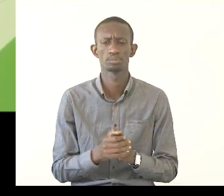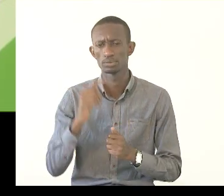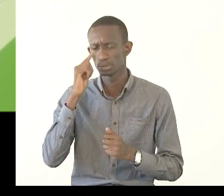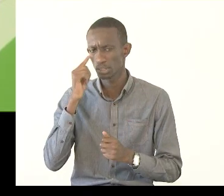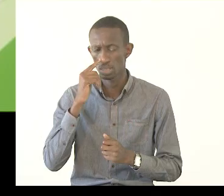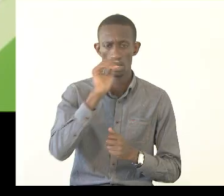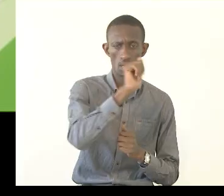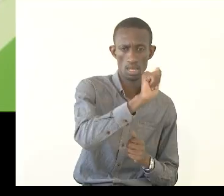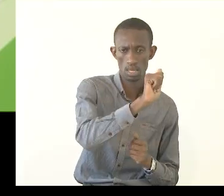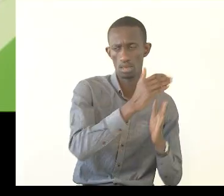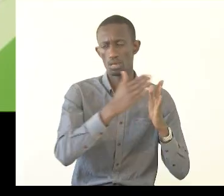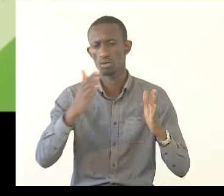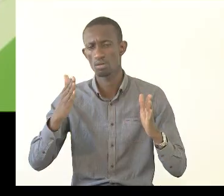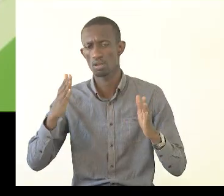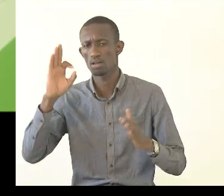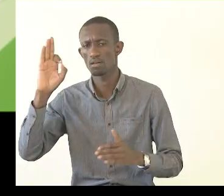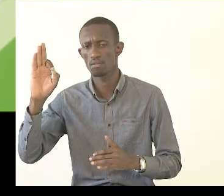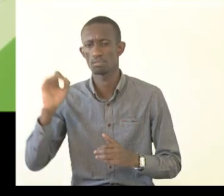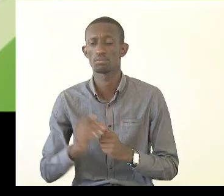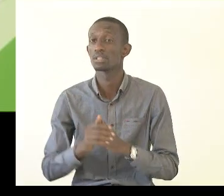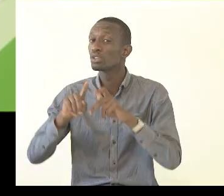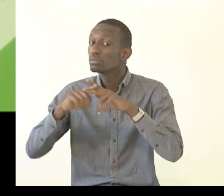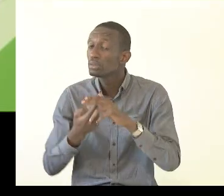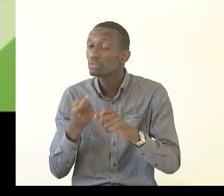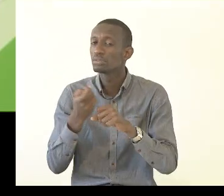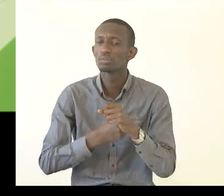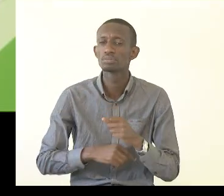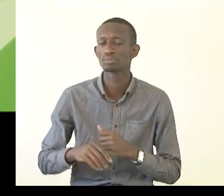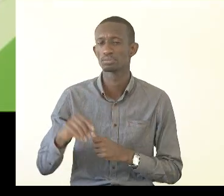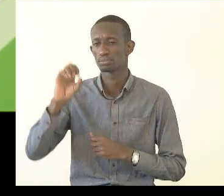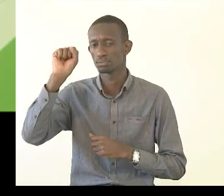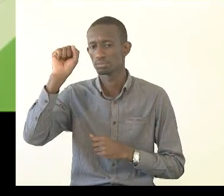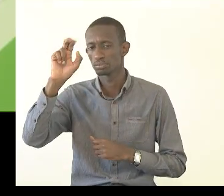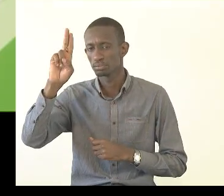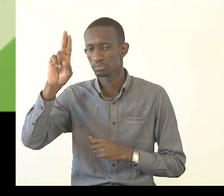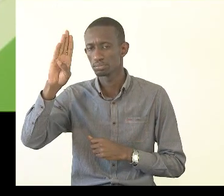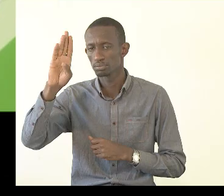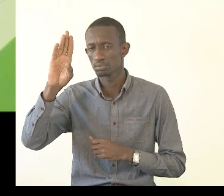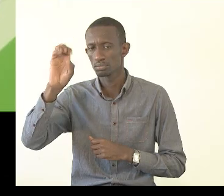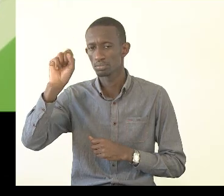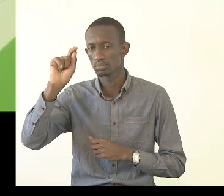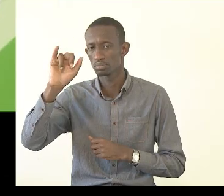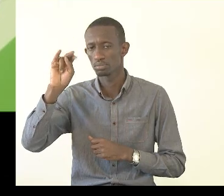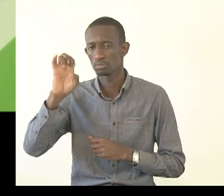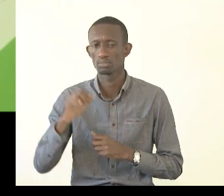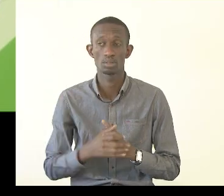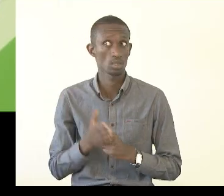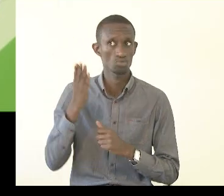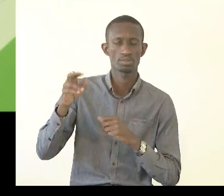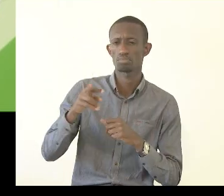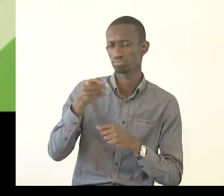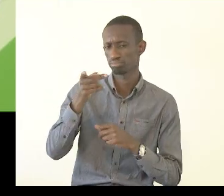A to F. So we start with substance A. So these are solutions that we have to look